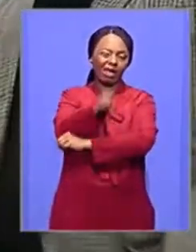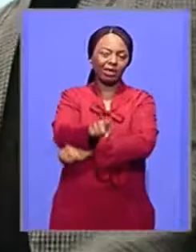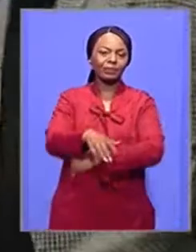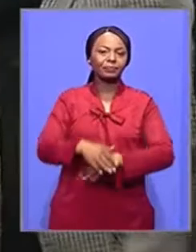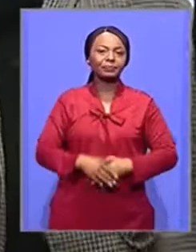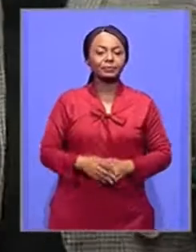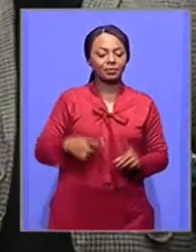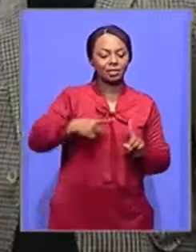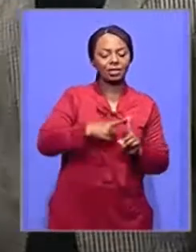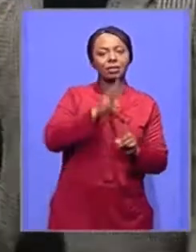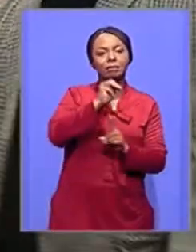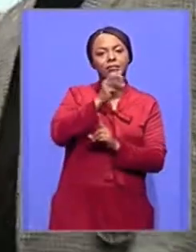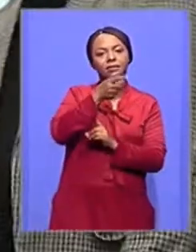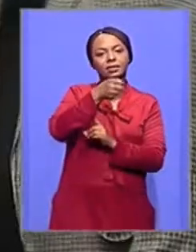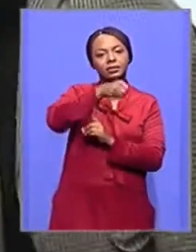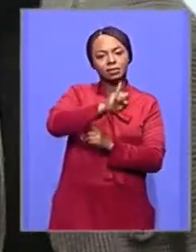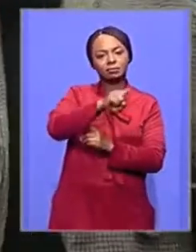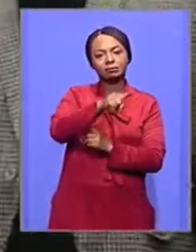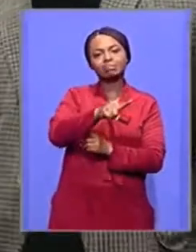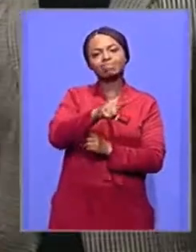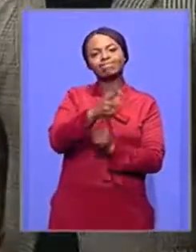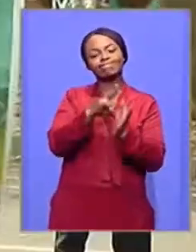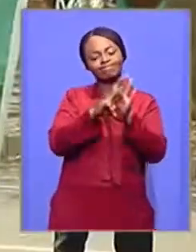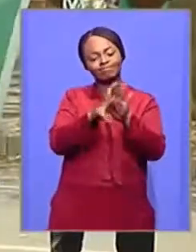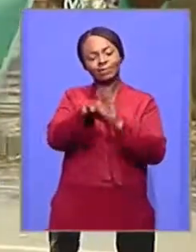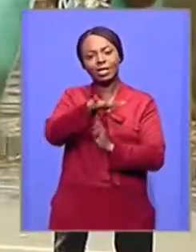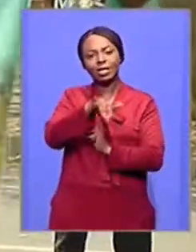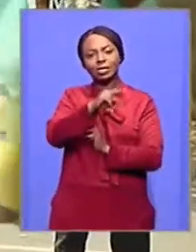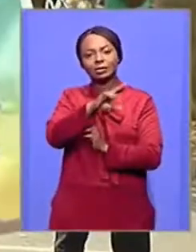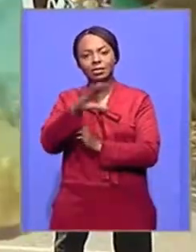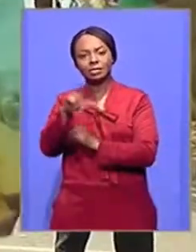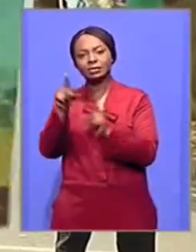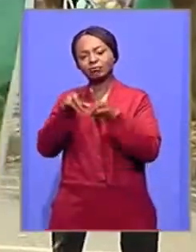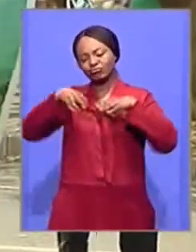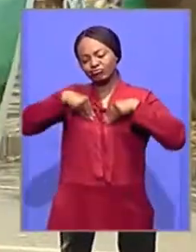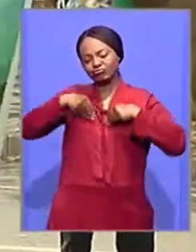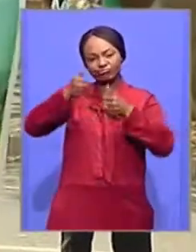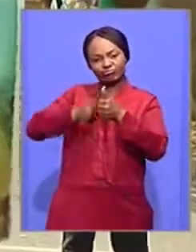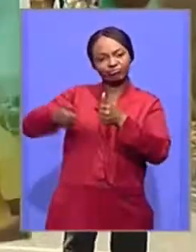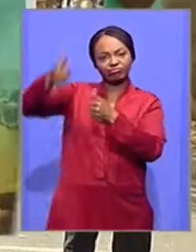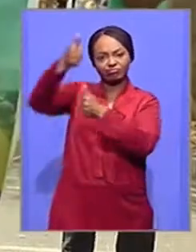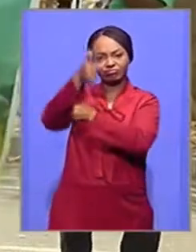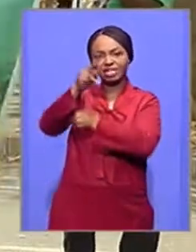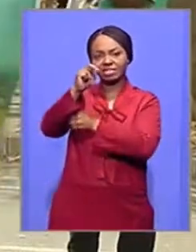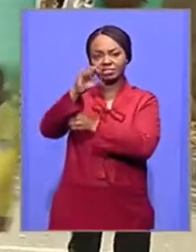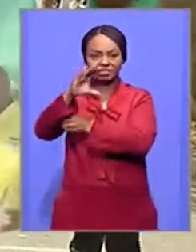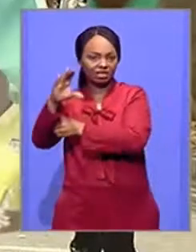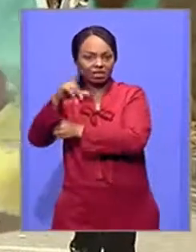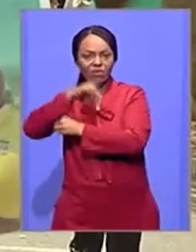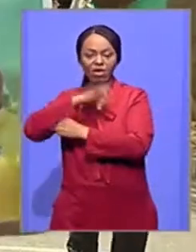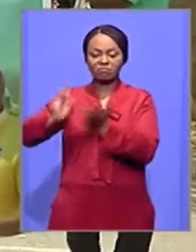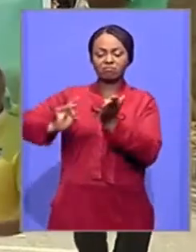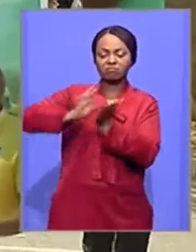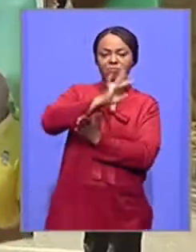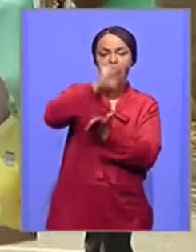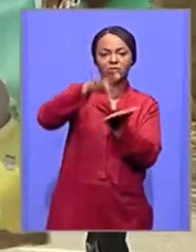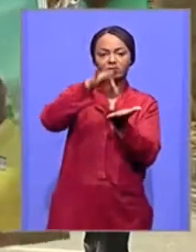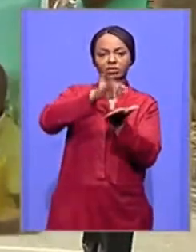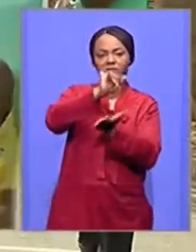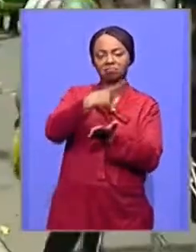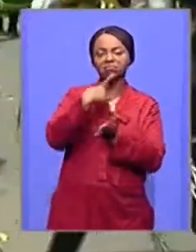wa ditlhopho kwa profenseng. Ibile wa amogetse tshwetso ya komiti Mokhuduthamaga ya province ya go ntshiwa mo maemong a